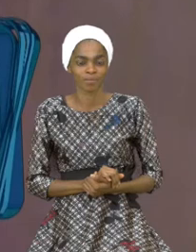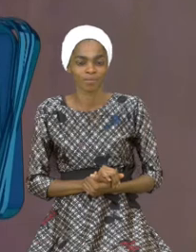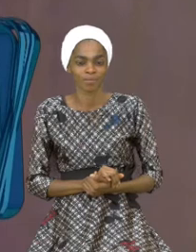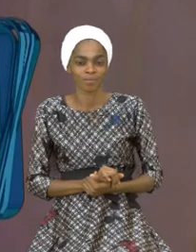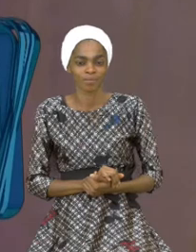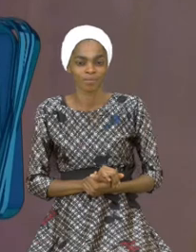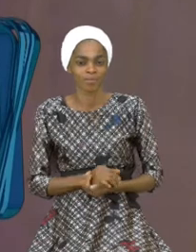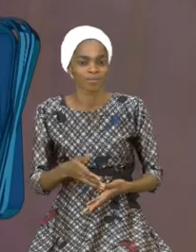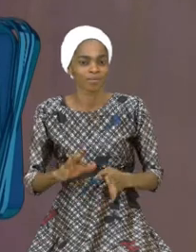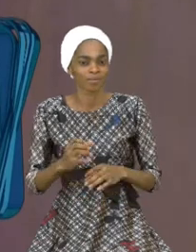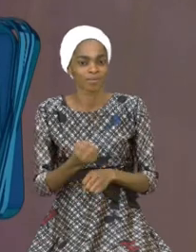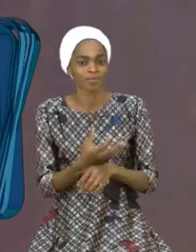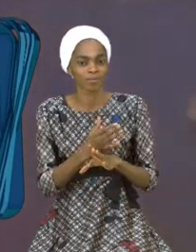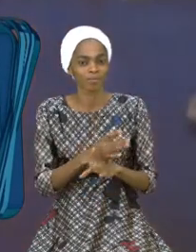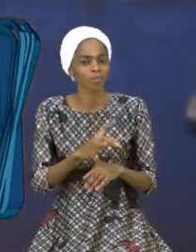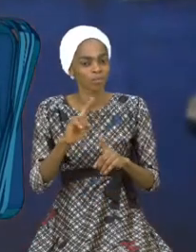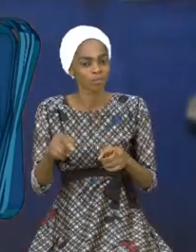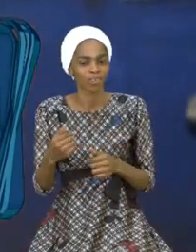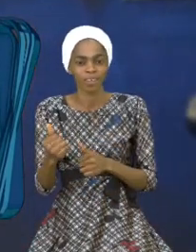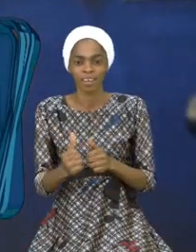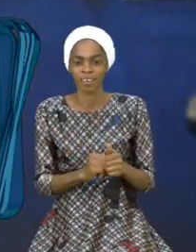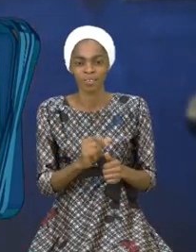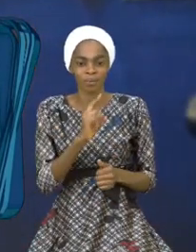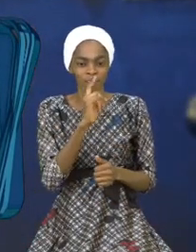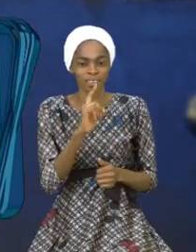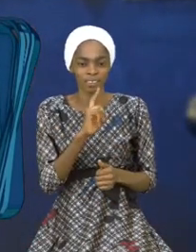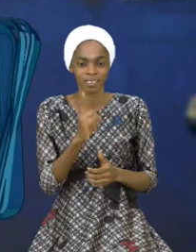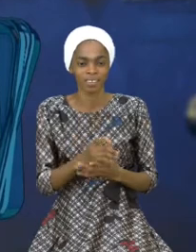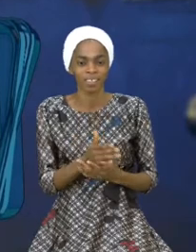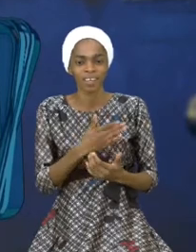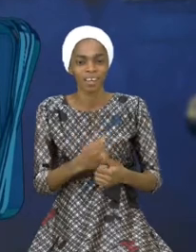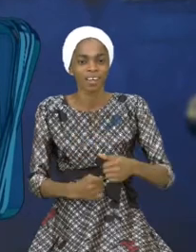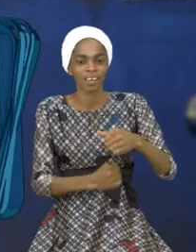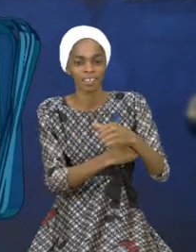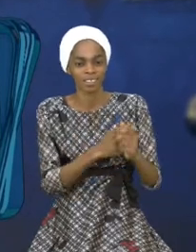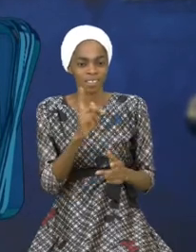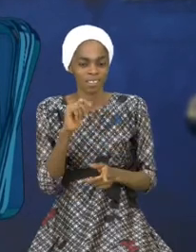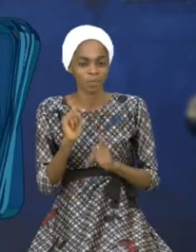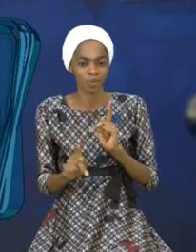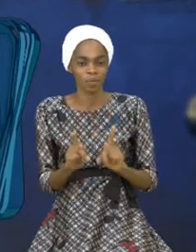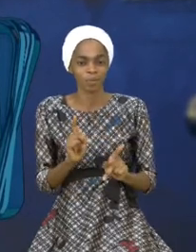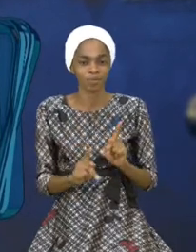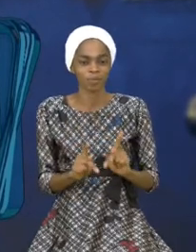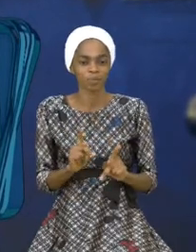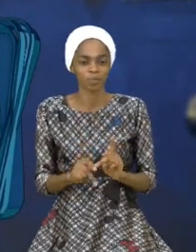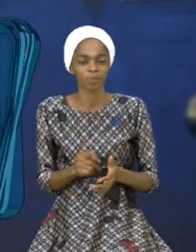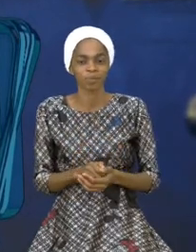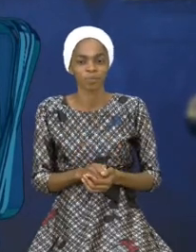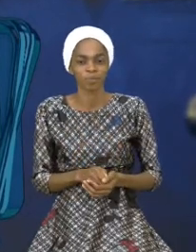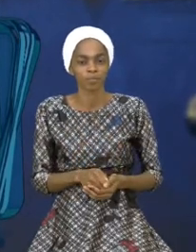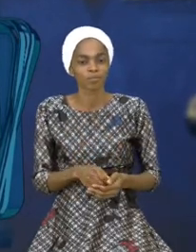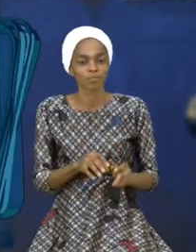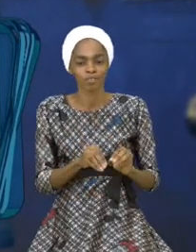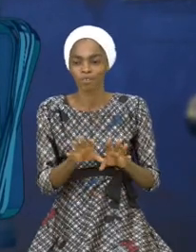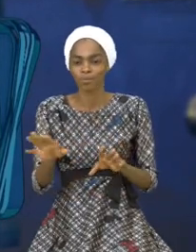Let our counselors go towards the back and assist the people. Let's spread ourselves